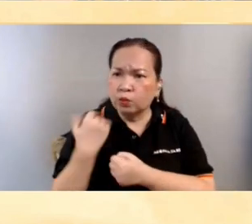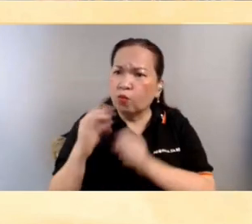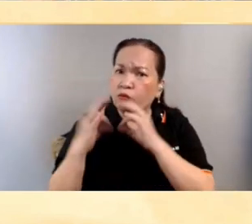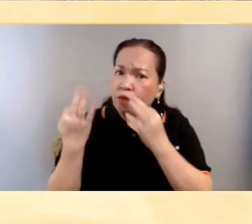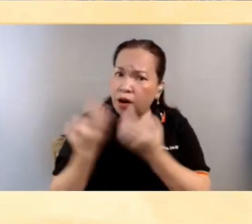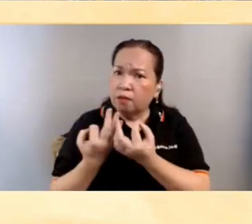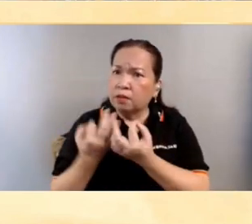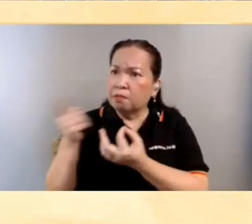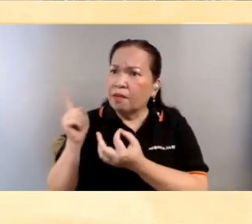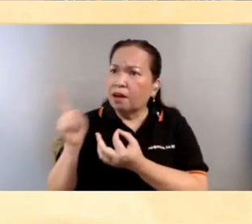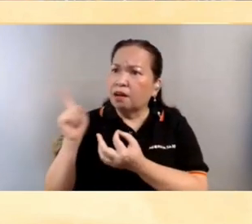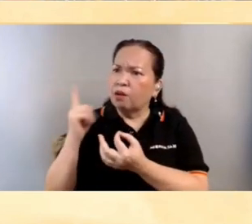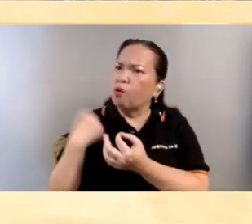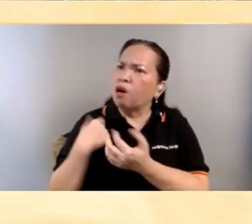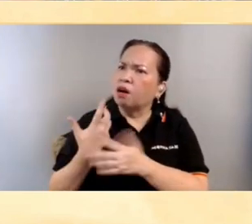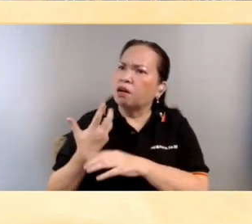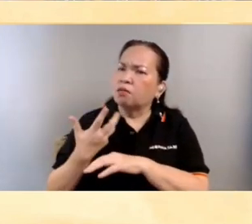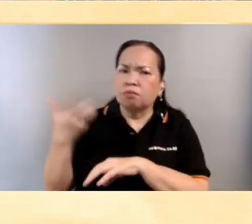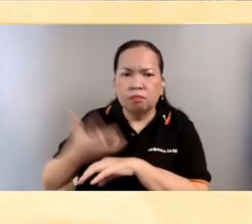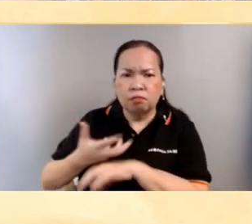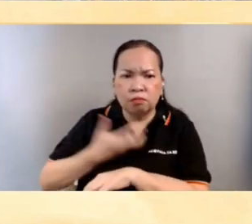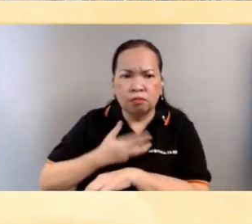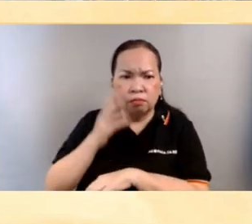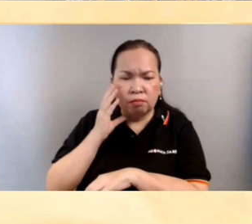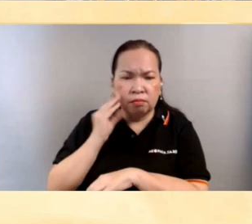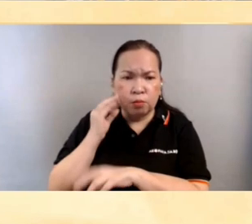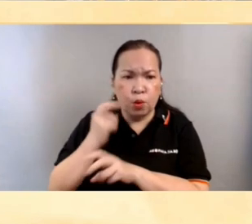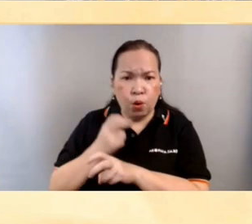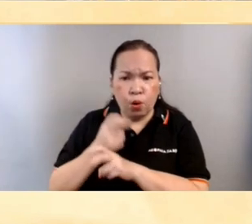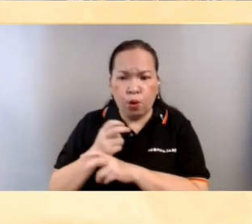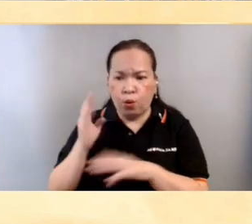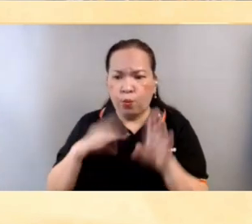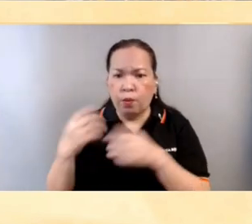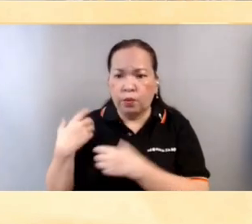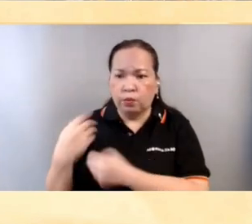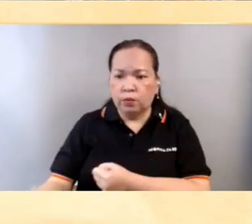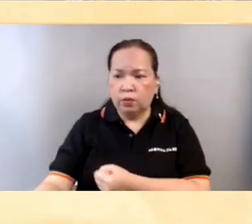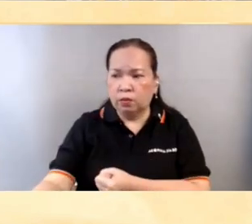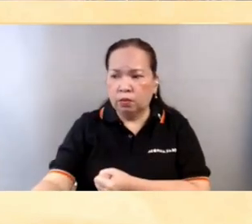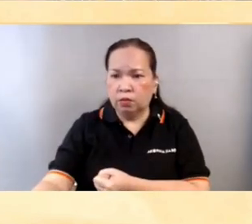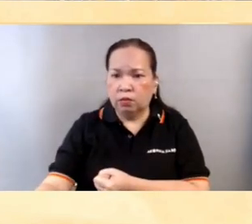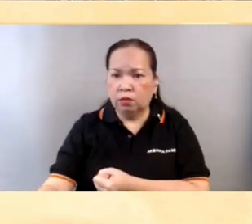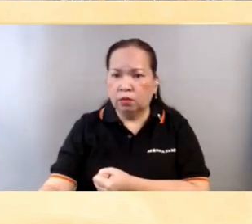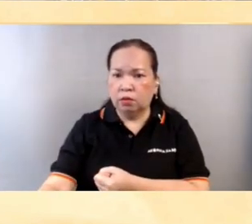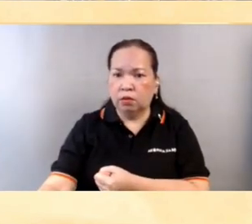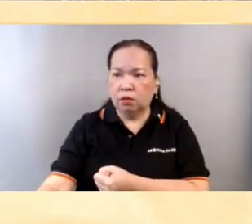put them at risk and harm them. So the trust issue is one